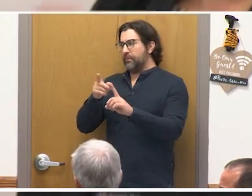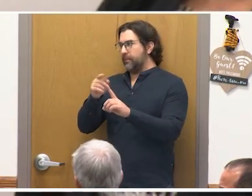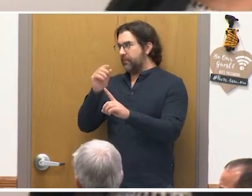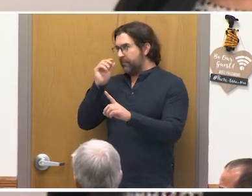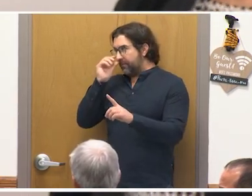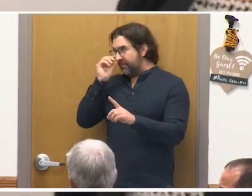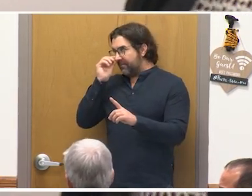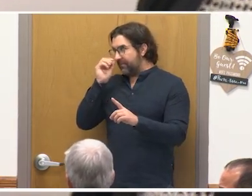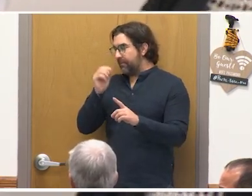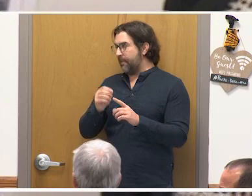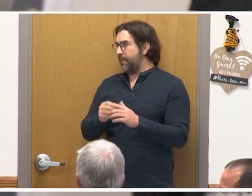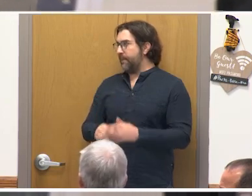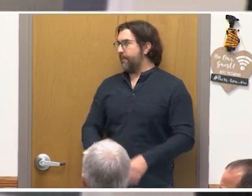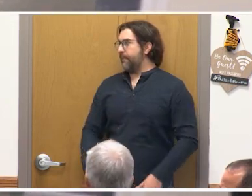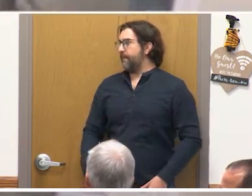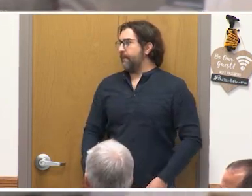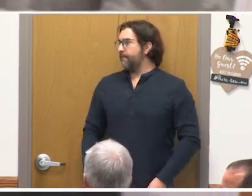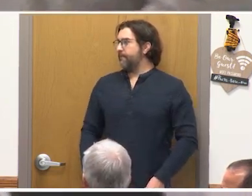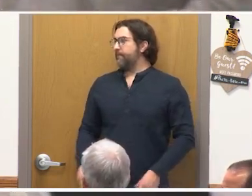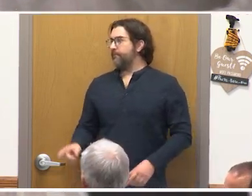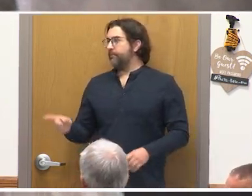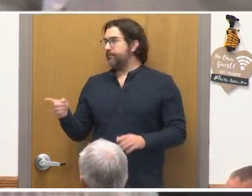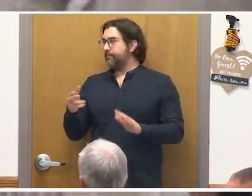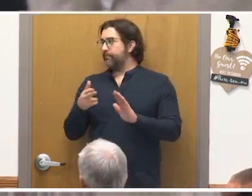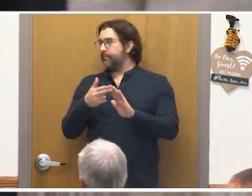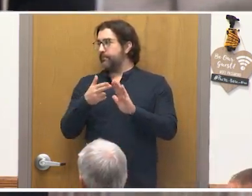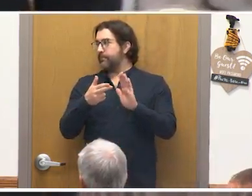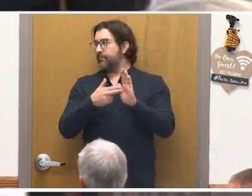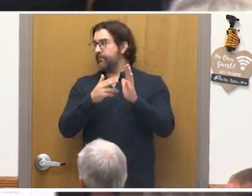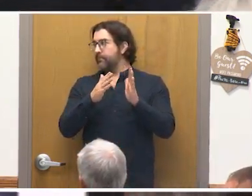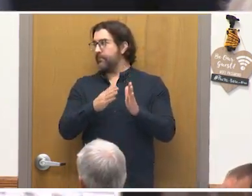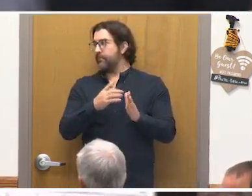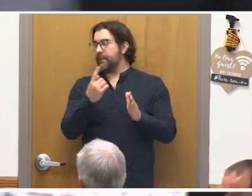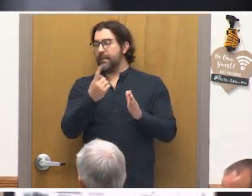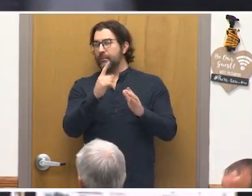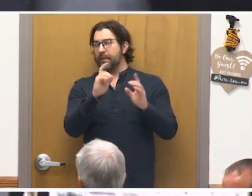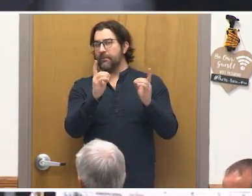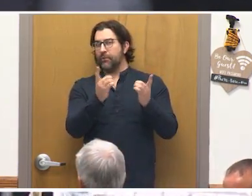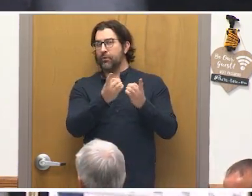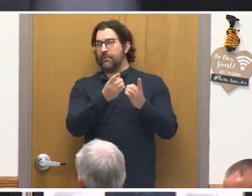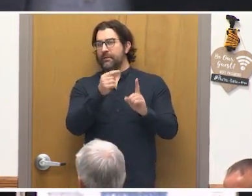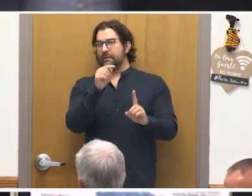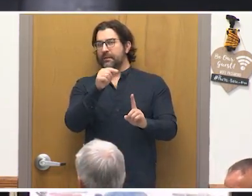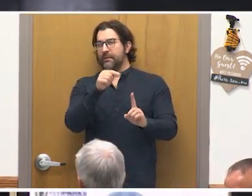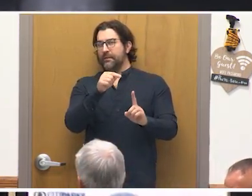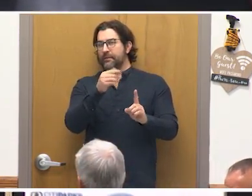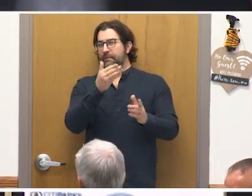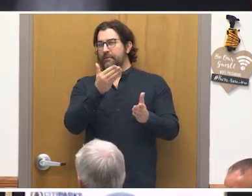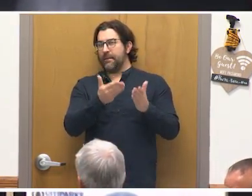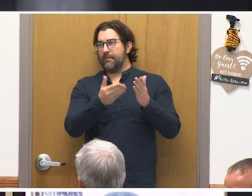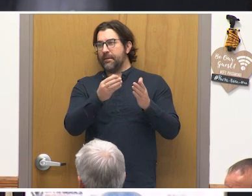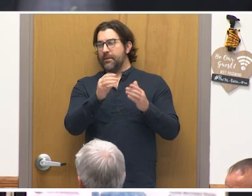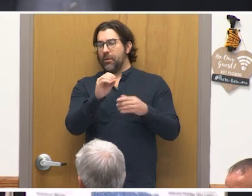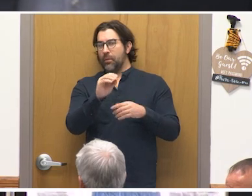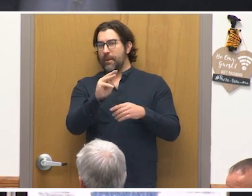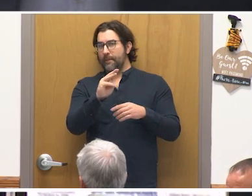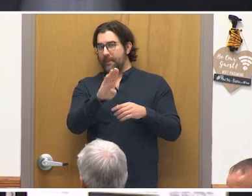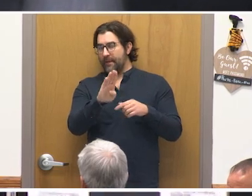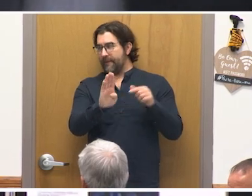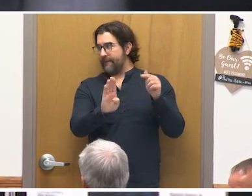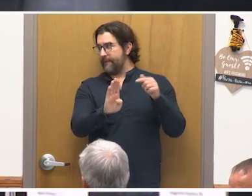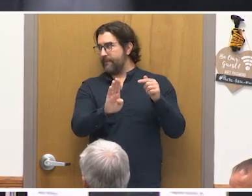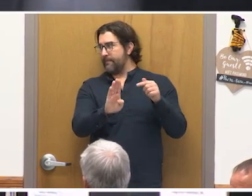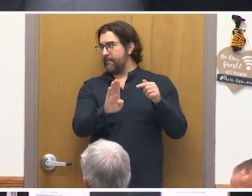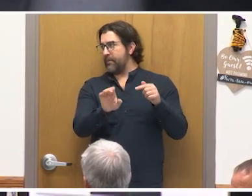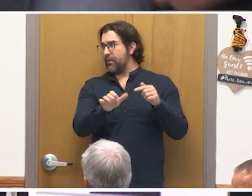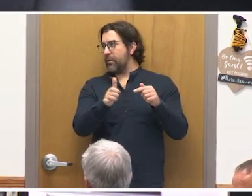Is there any way that contractors, is there someone in the department specific being, and maybe the office of management budget or